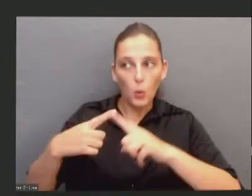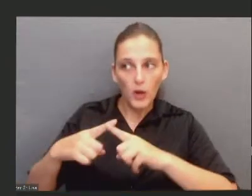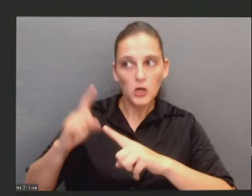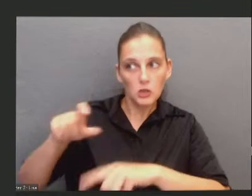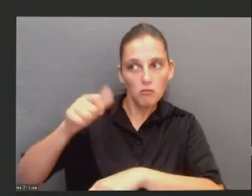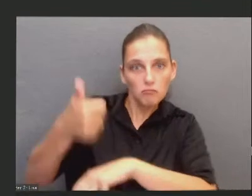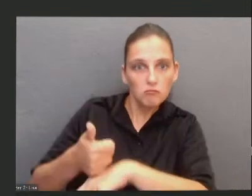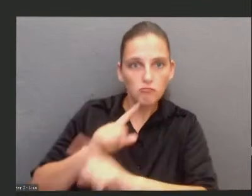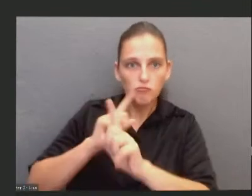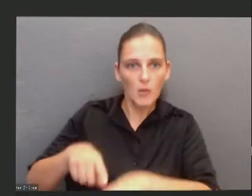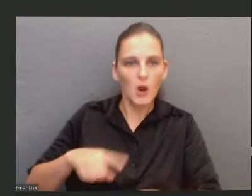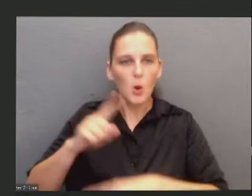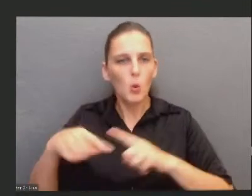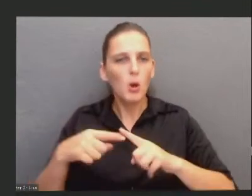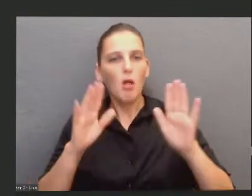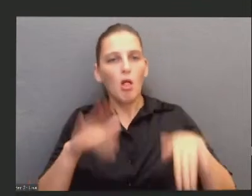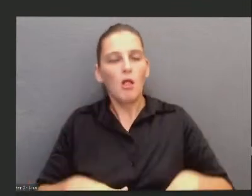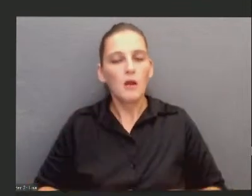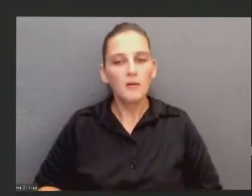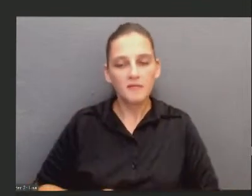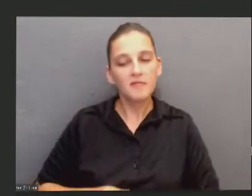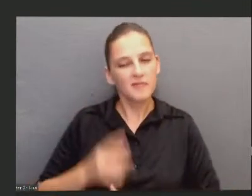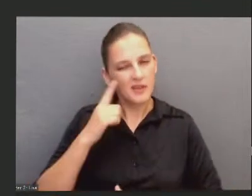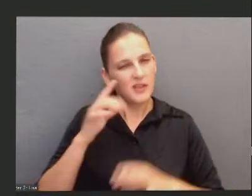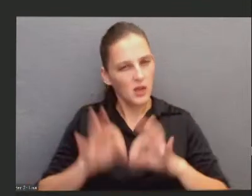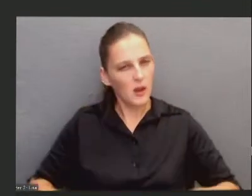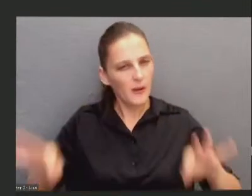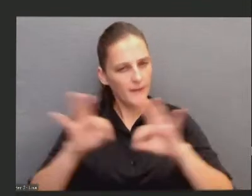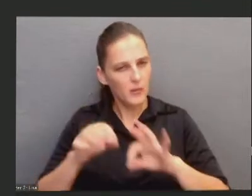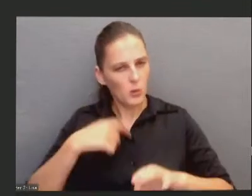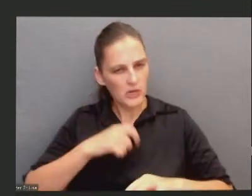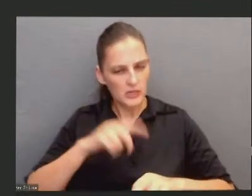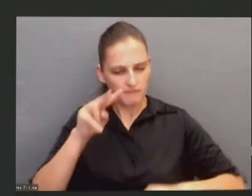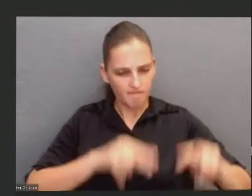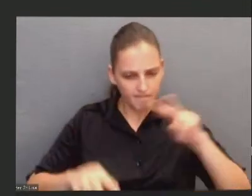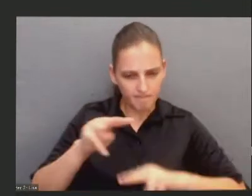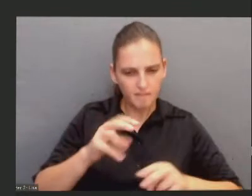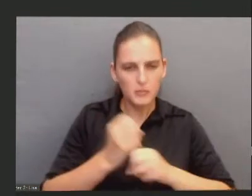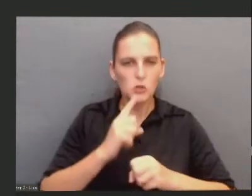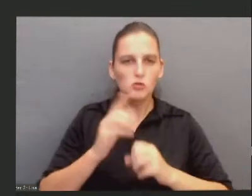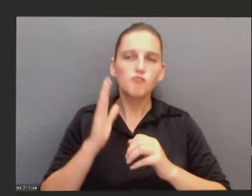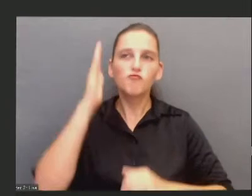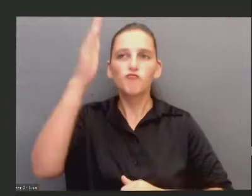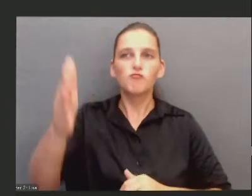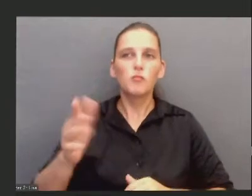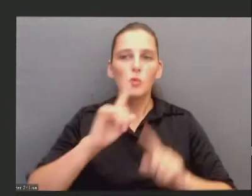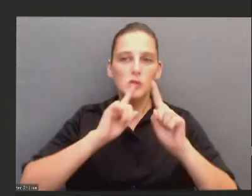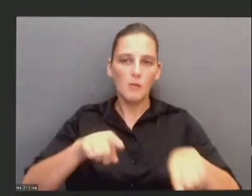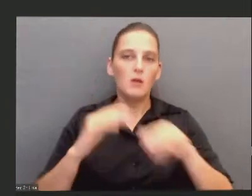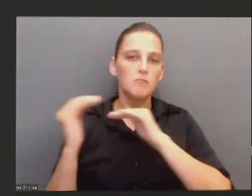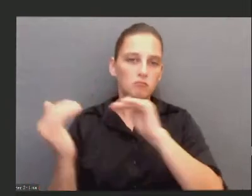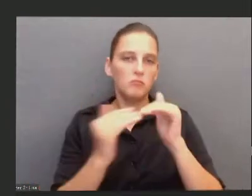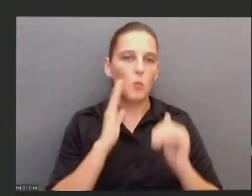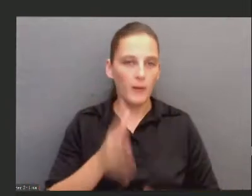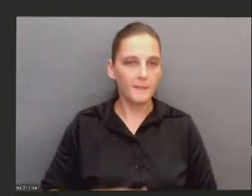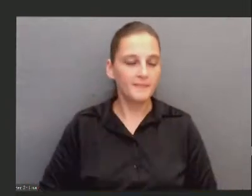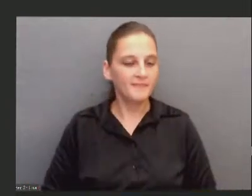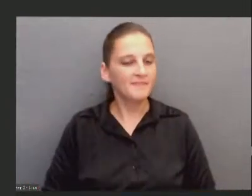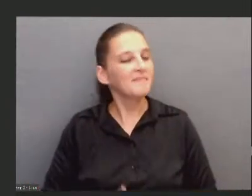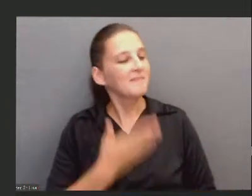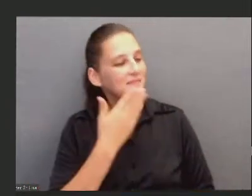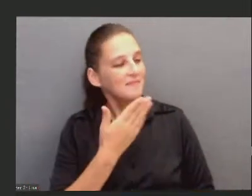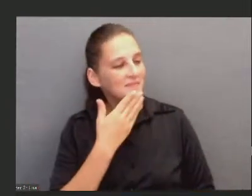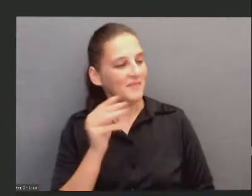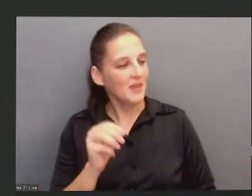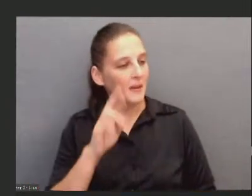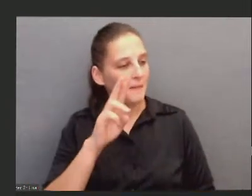will be extremely important for an equitable response in the future. Thank you so much, Mr. Watts.